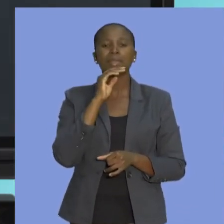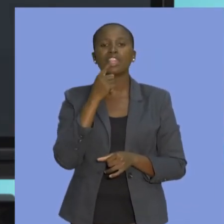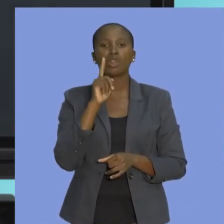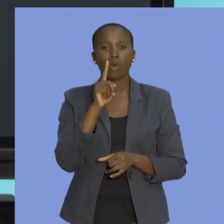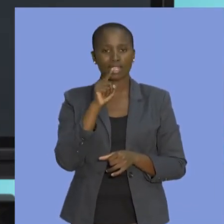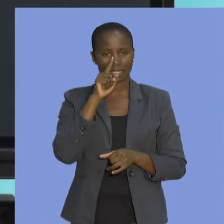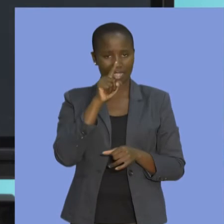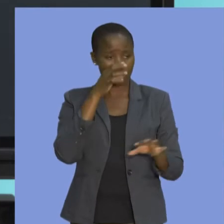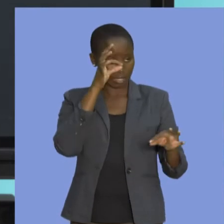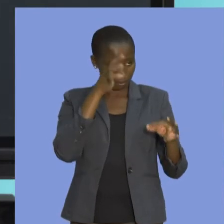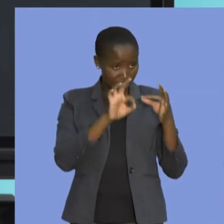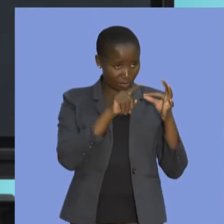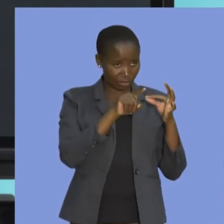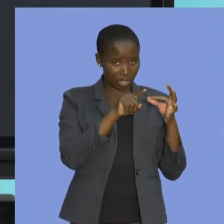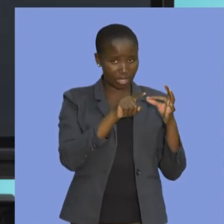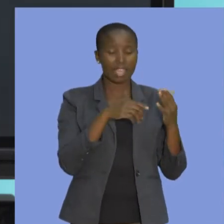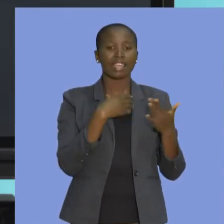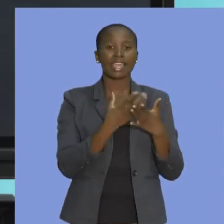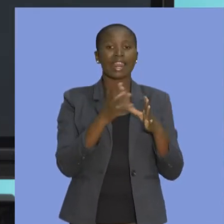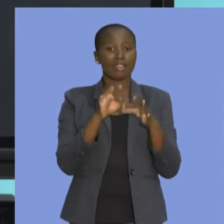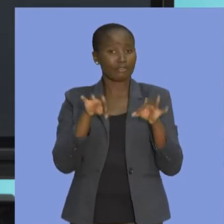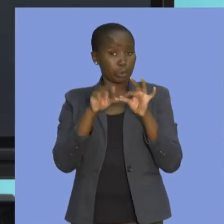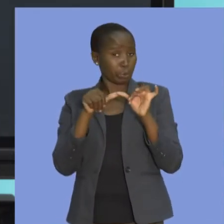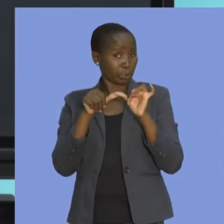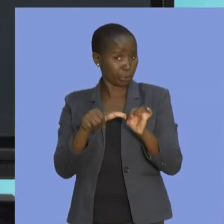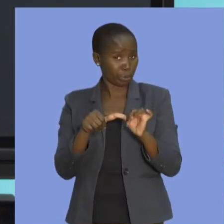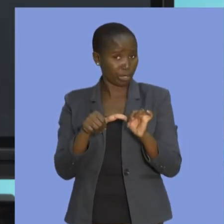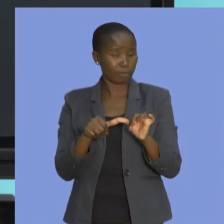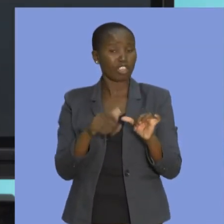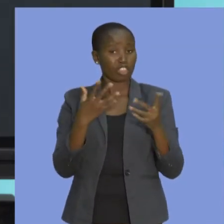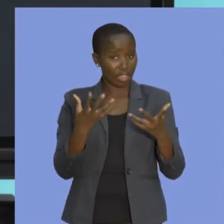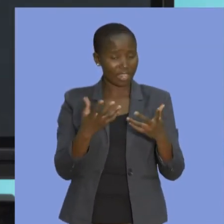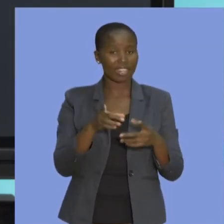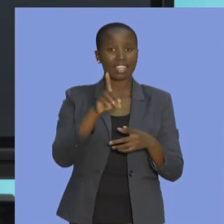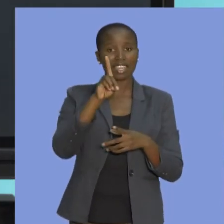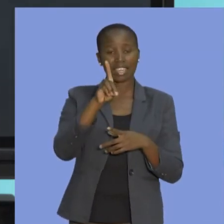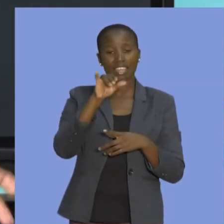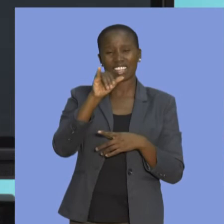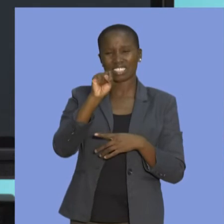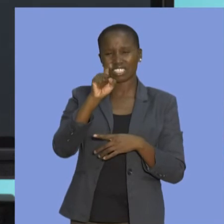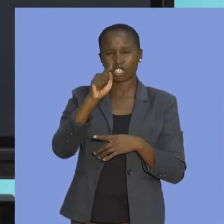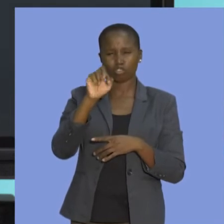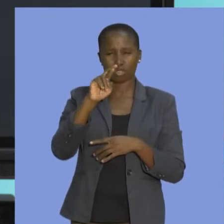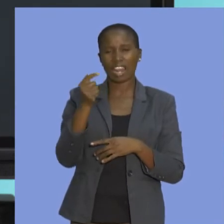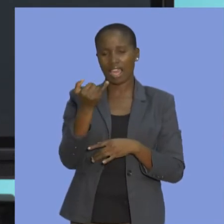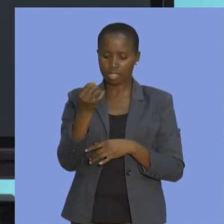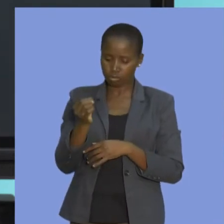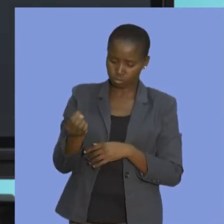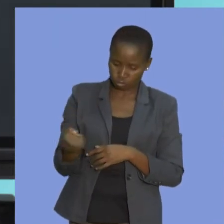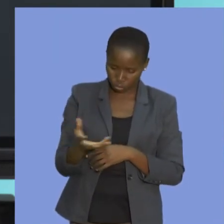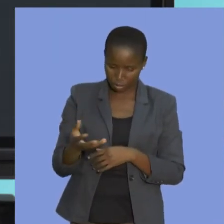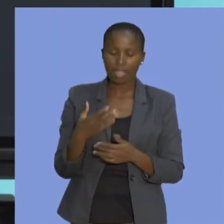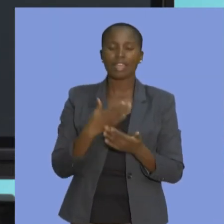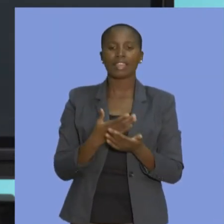any value, like temperature, and discrete is like a flip of a die, which I can get 1, 2, 3, where continuous can be